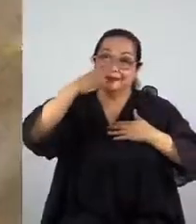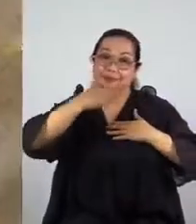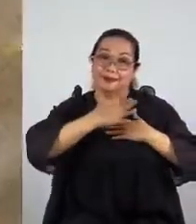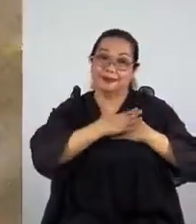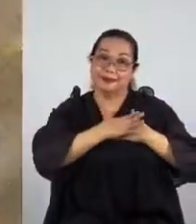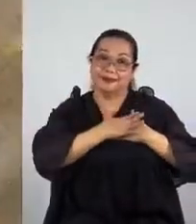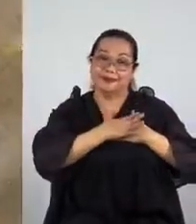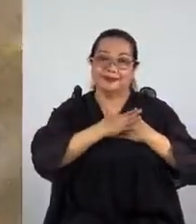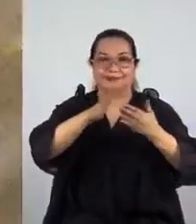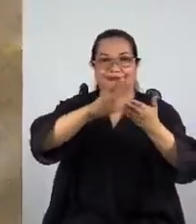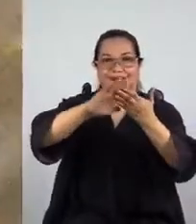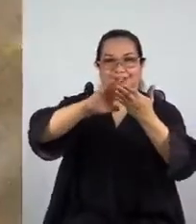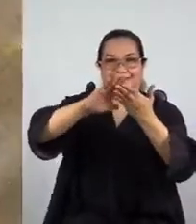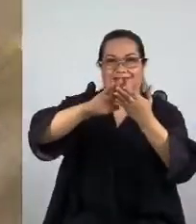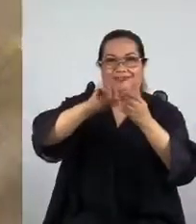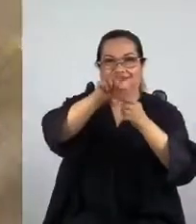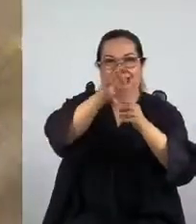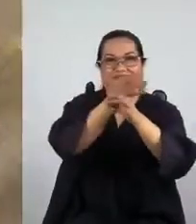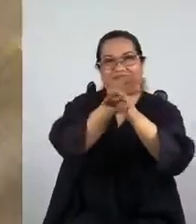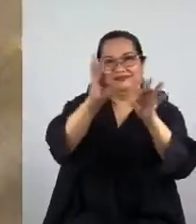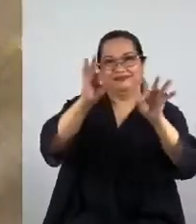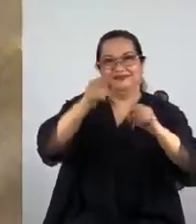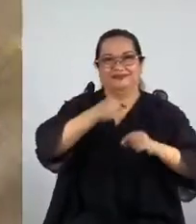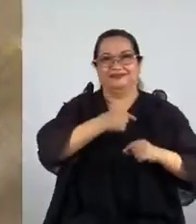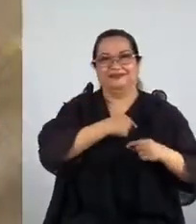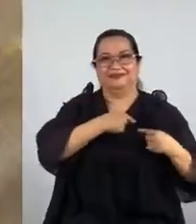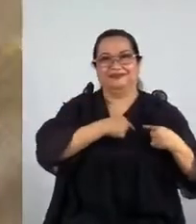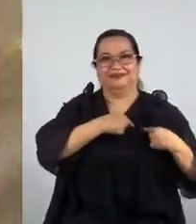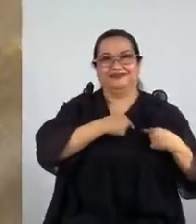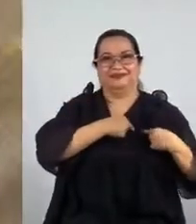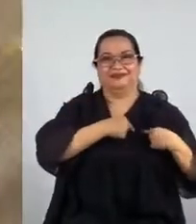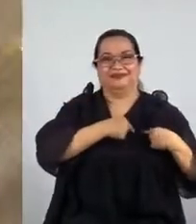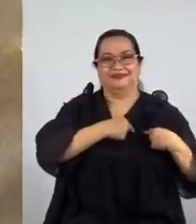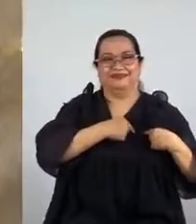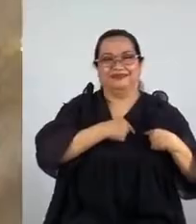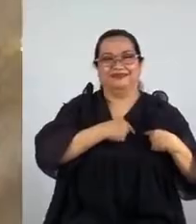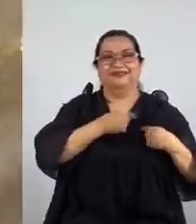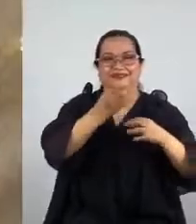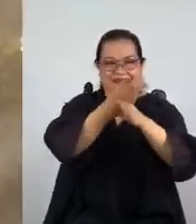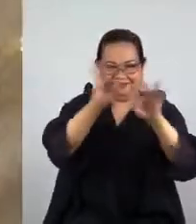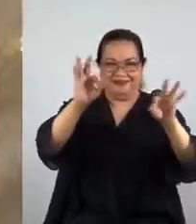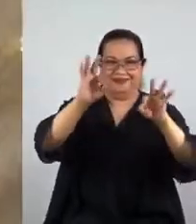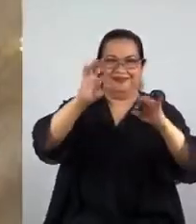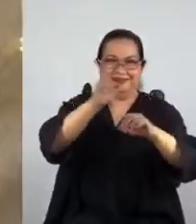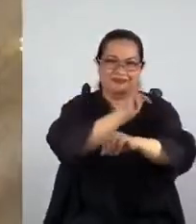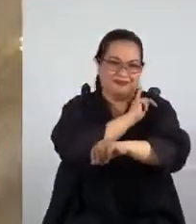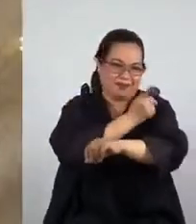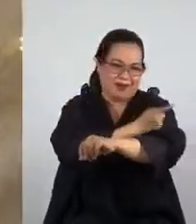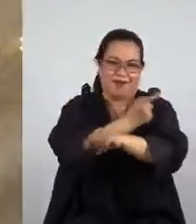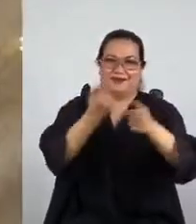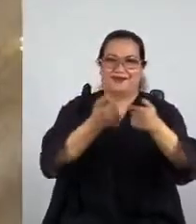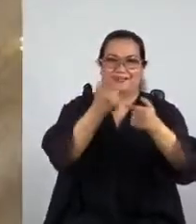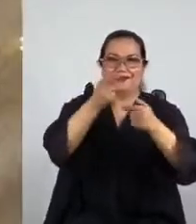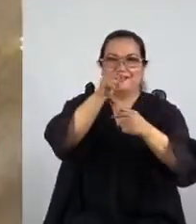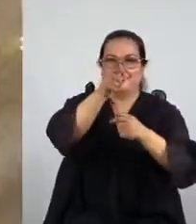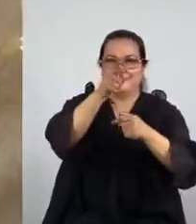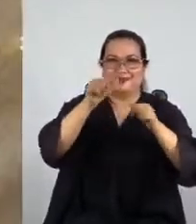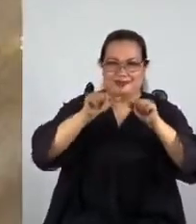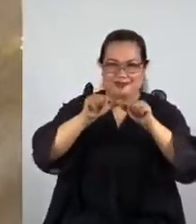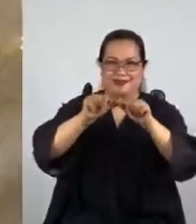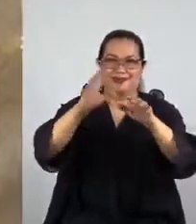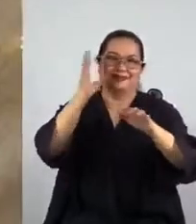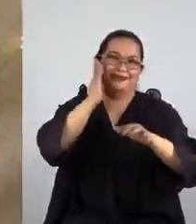Christ. Let him free you of the guilt. Let him free you from this power of sin so that you can just run the race and not be ensnared